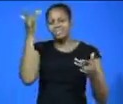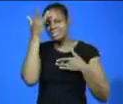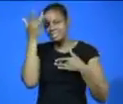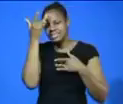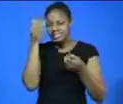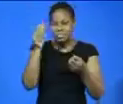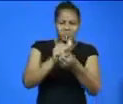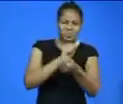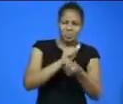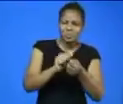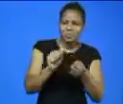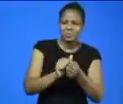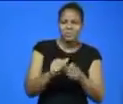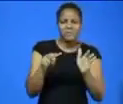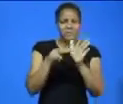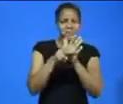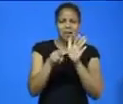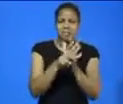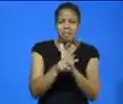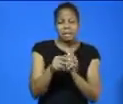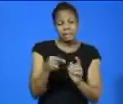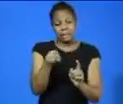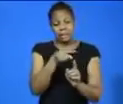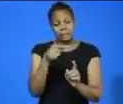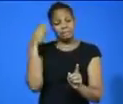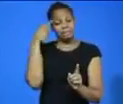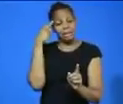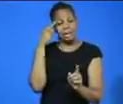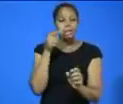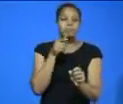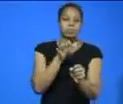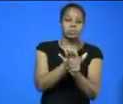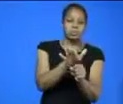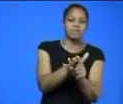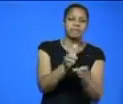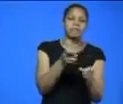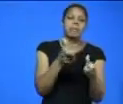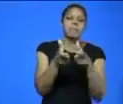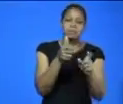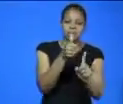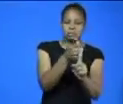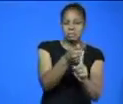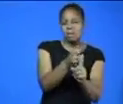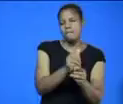and destruction whilst he thinks he is self-sufficient. Secondly,